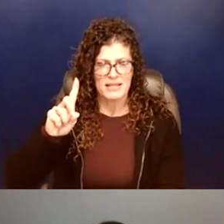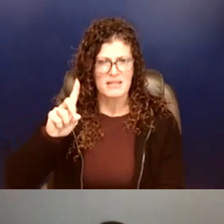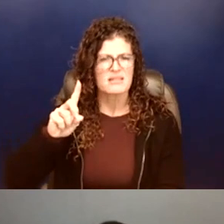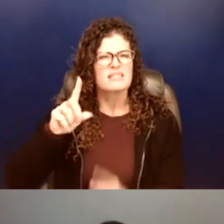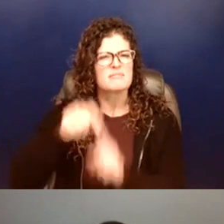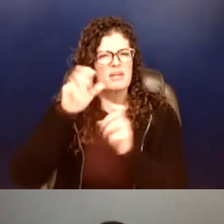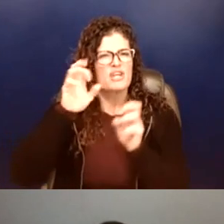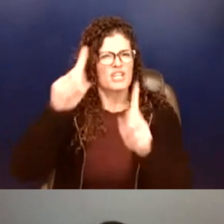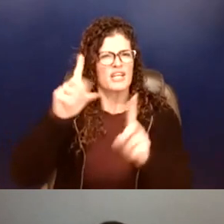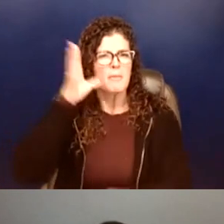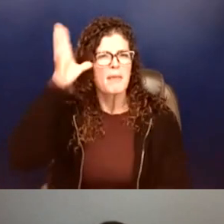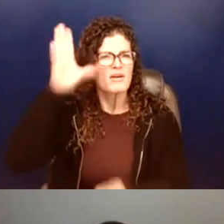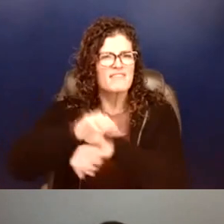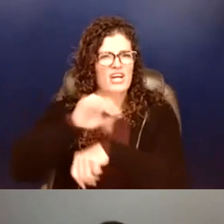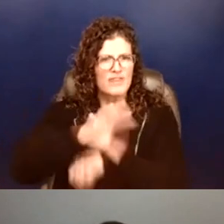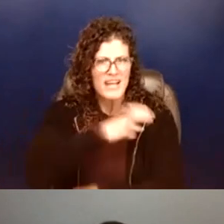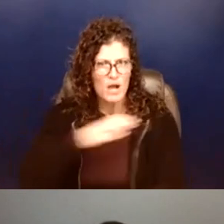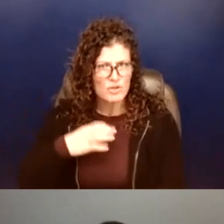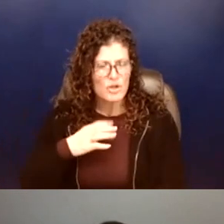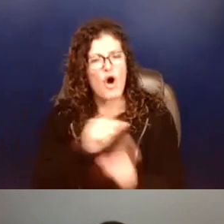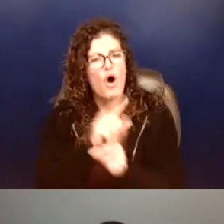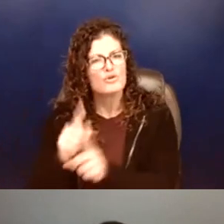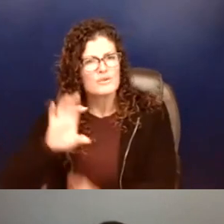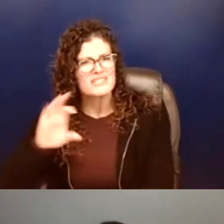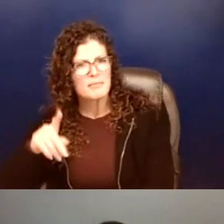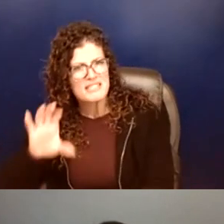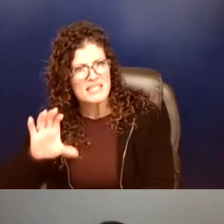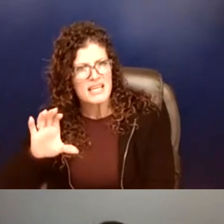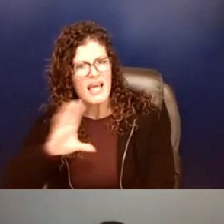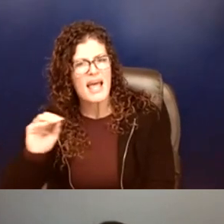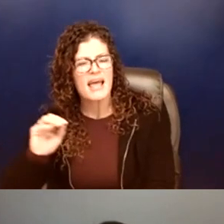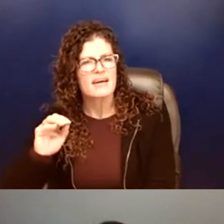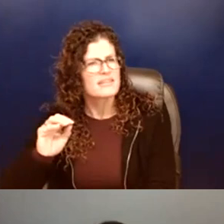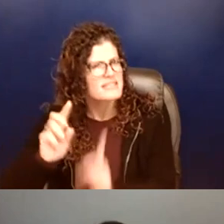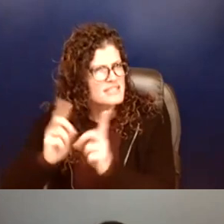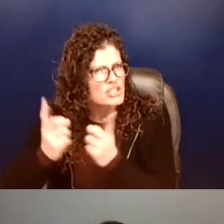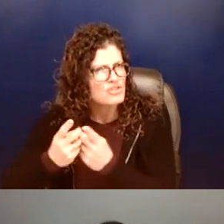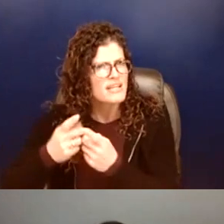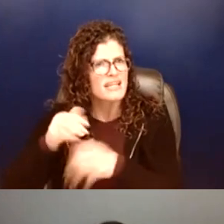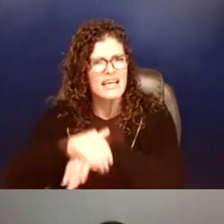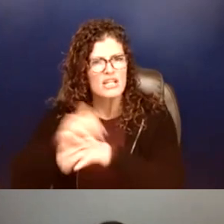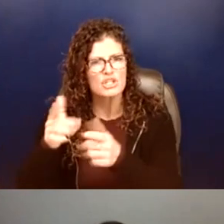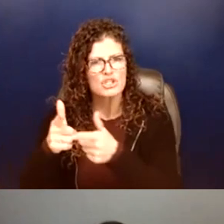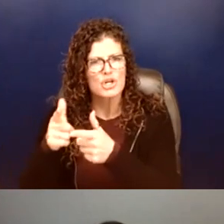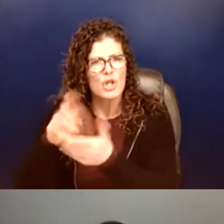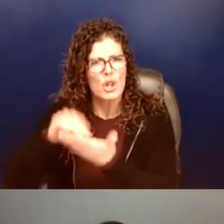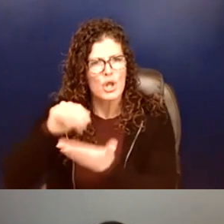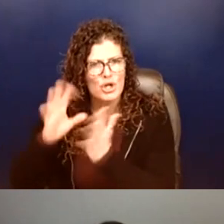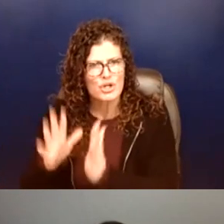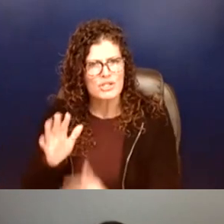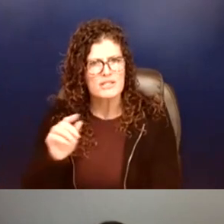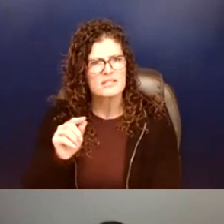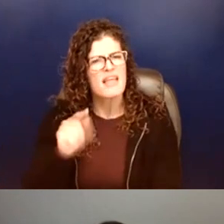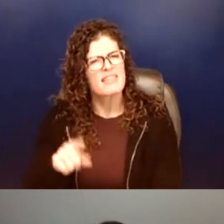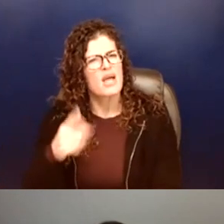Council, but also Citywide Parent Council, CPC, and District English Learners Advisory Council, DLAC, that there was concern that they weren't